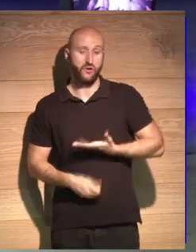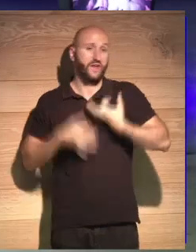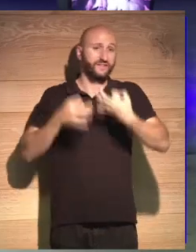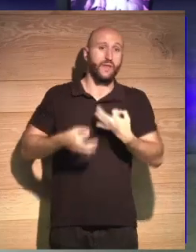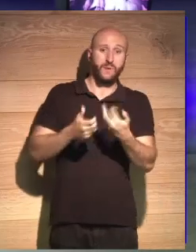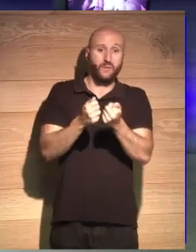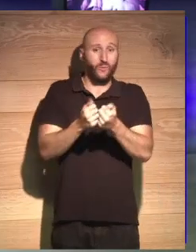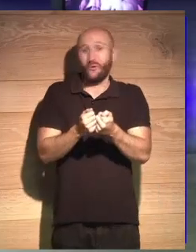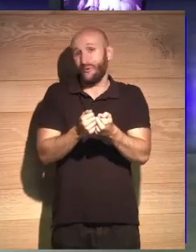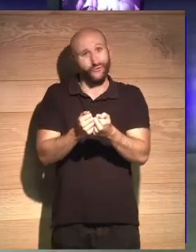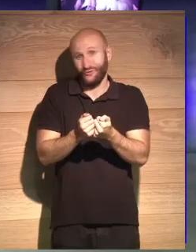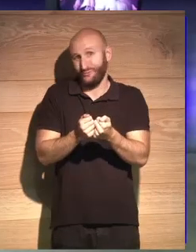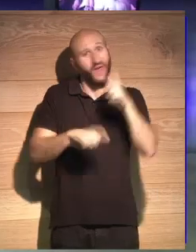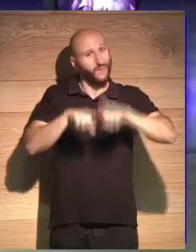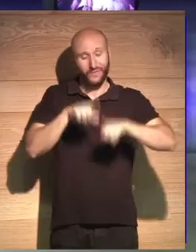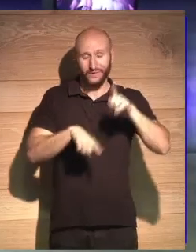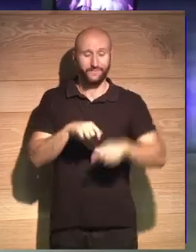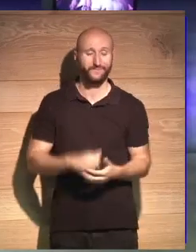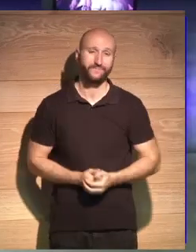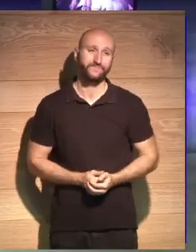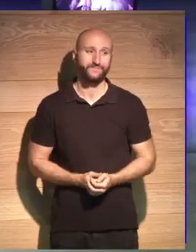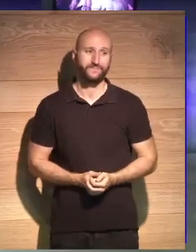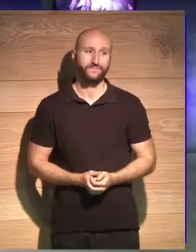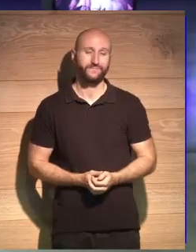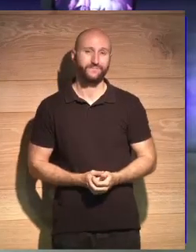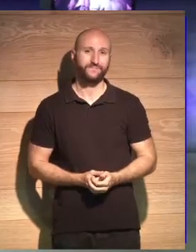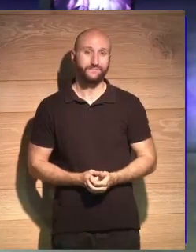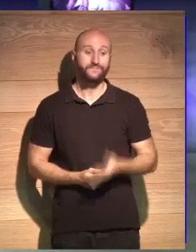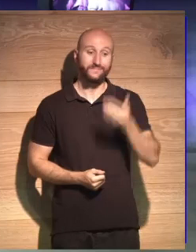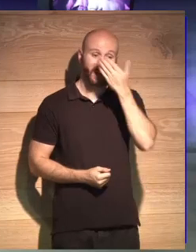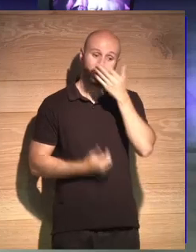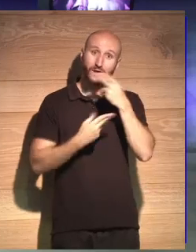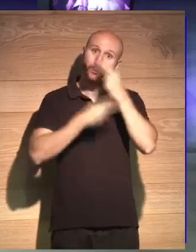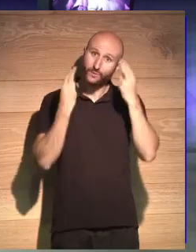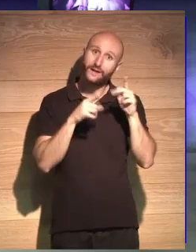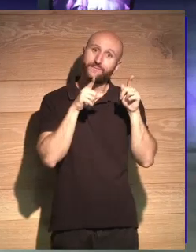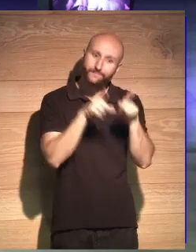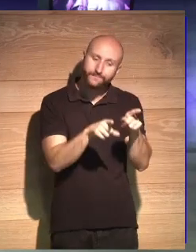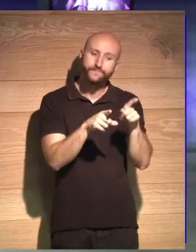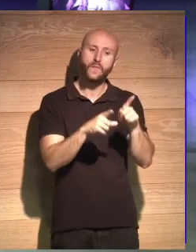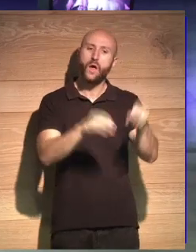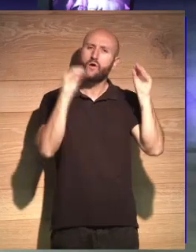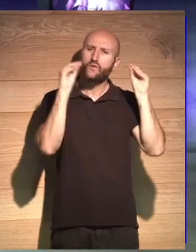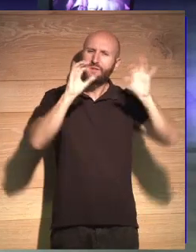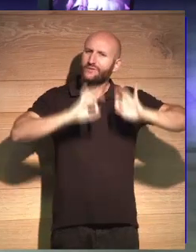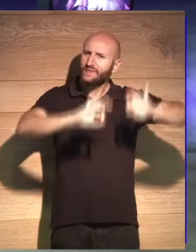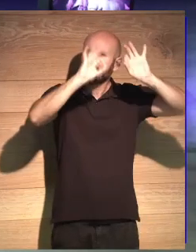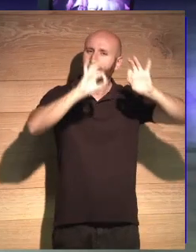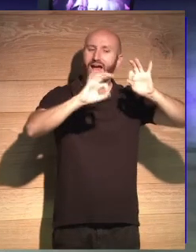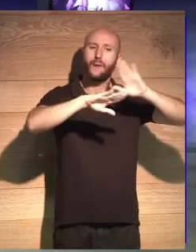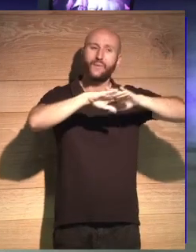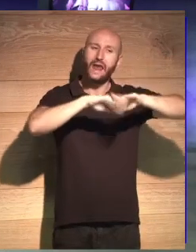needs to like playing video games, and that's a bit more complicated. I understand that in public schools there's